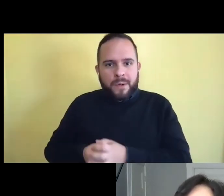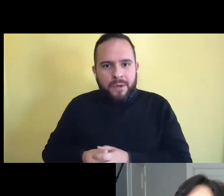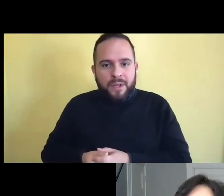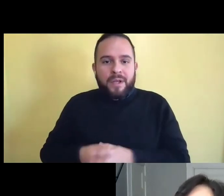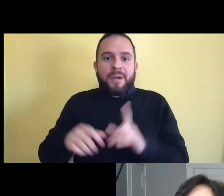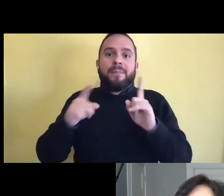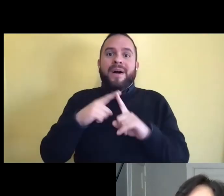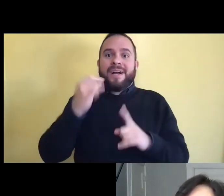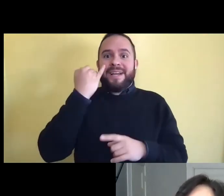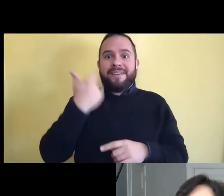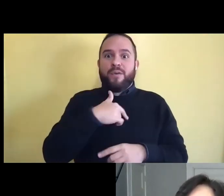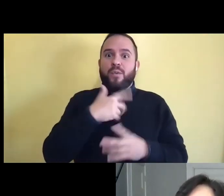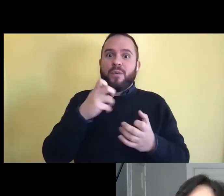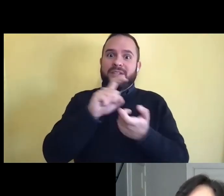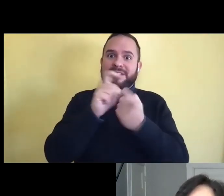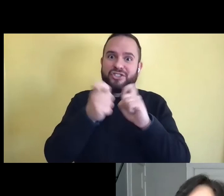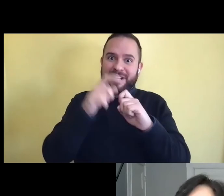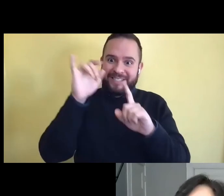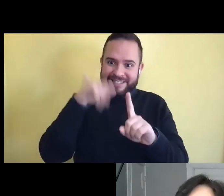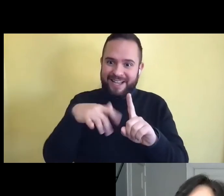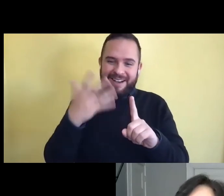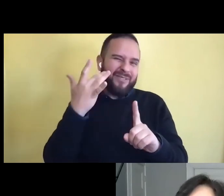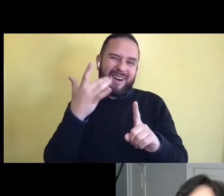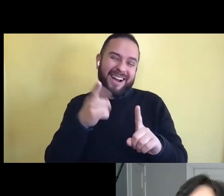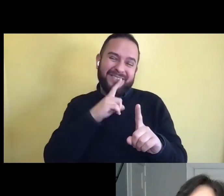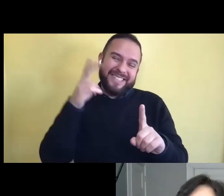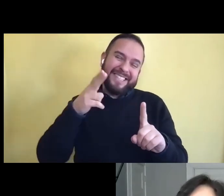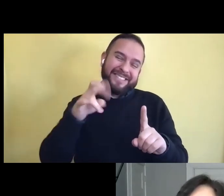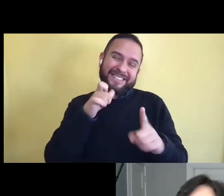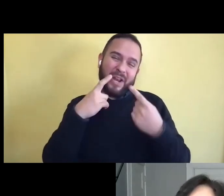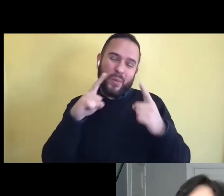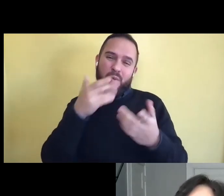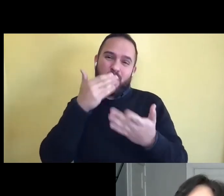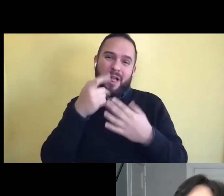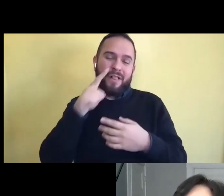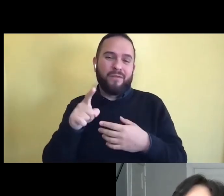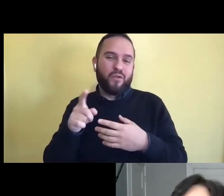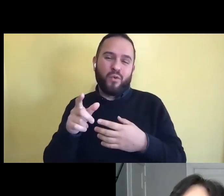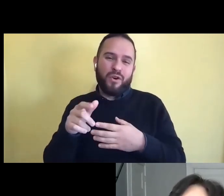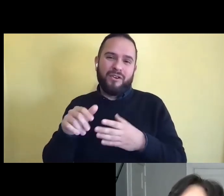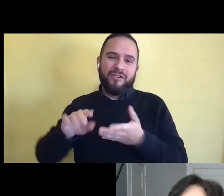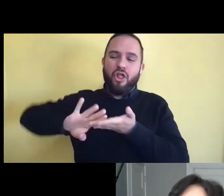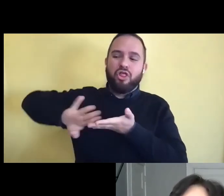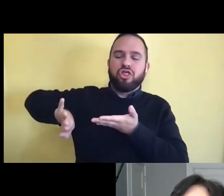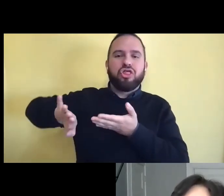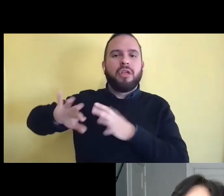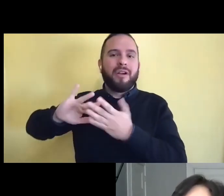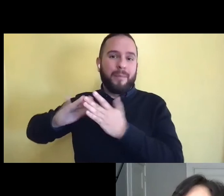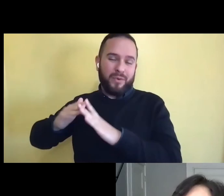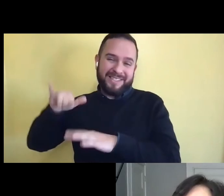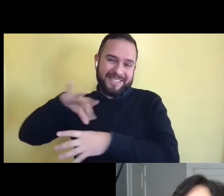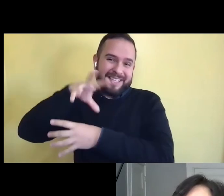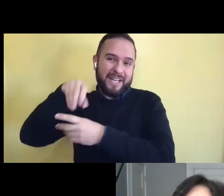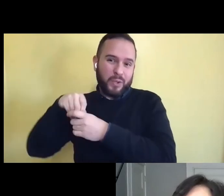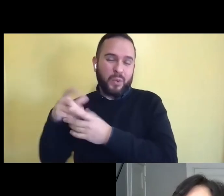change that, because history has not worked well for marginalized communities, including people with disabilities, then